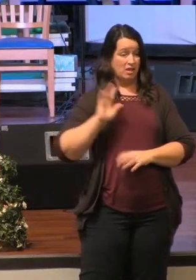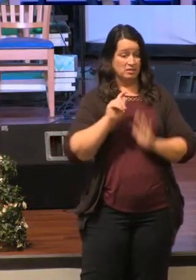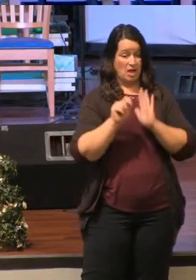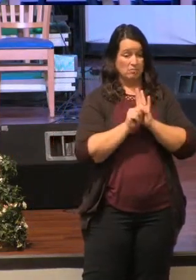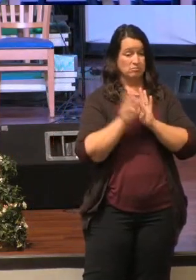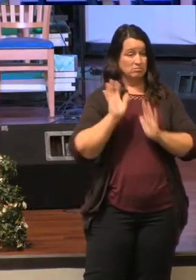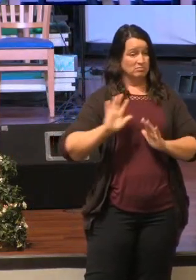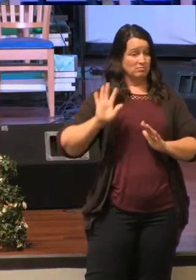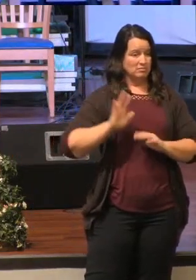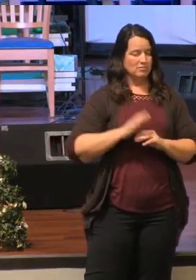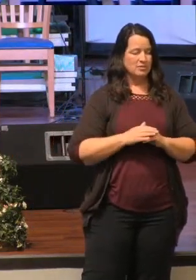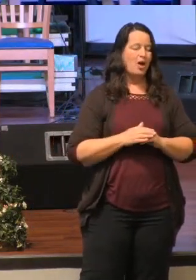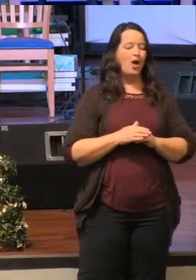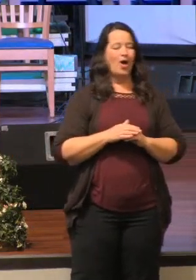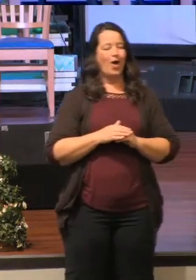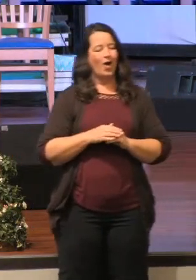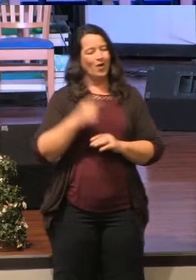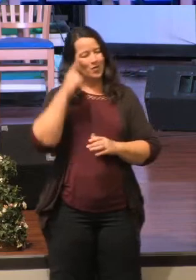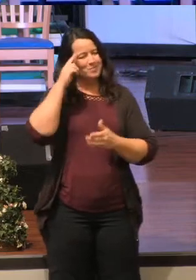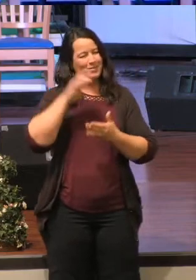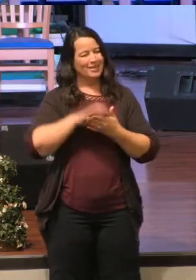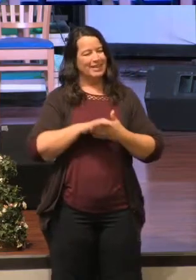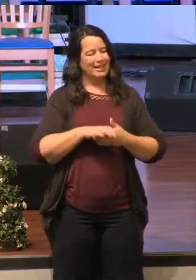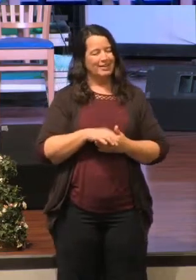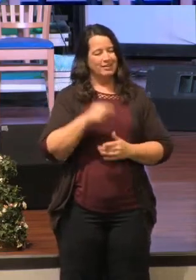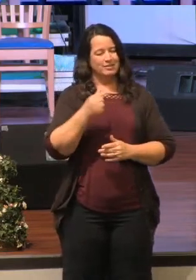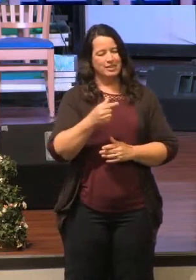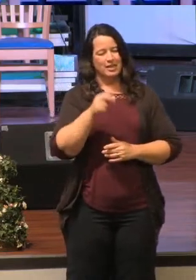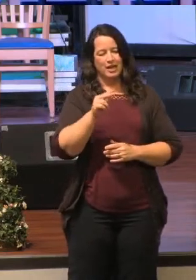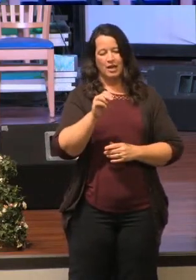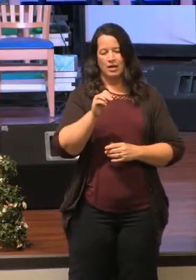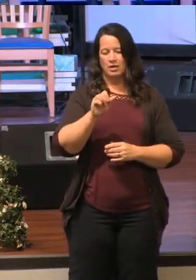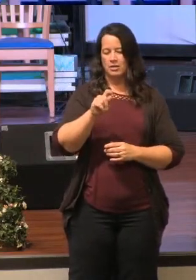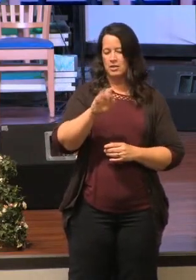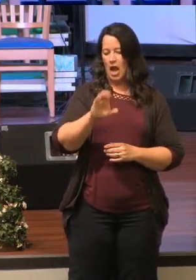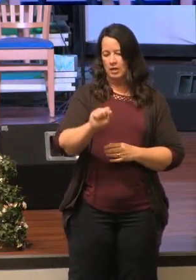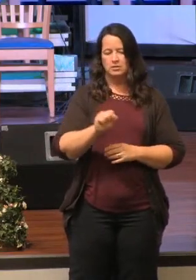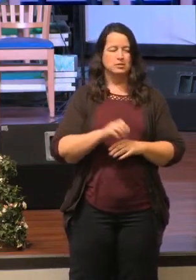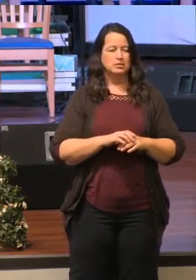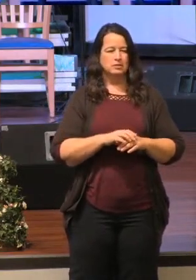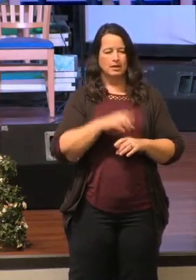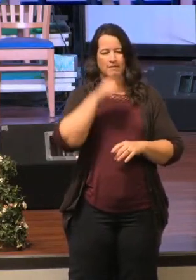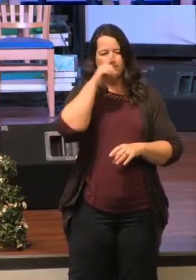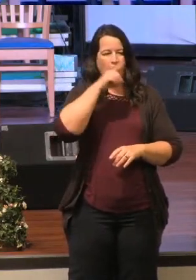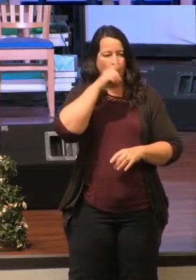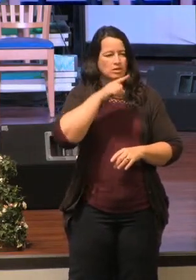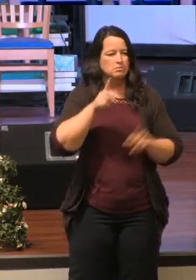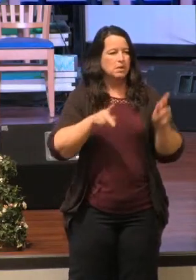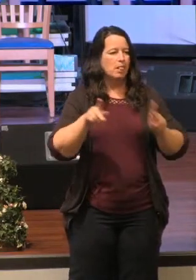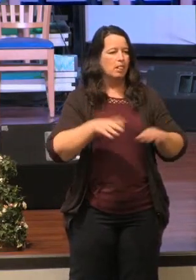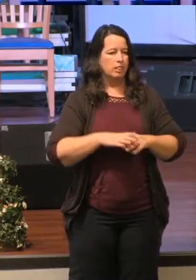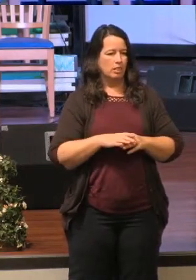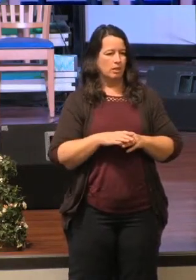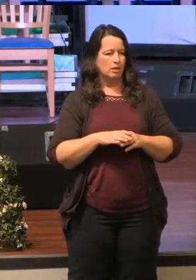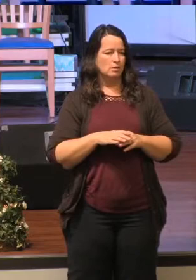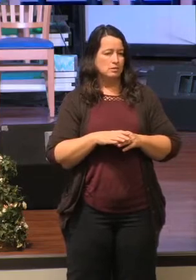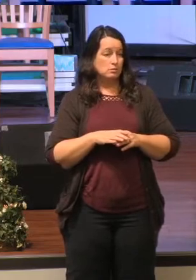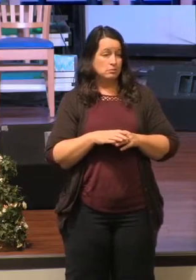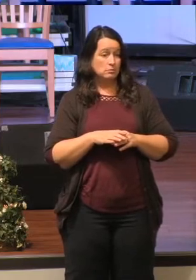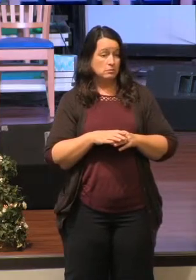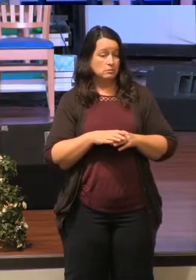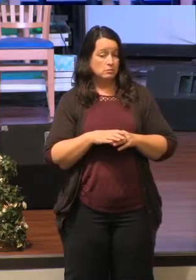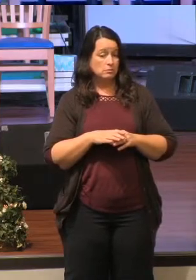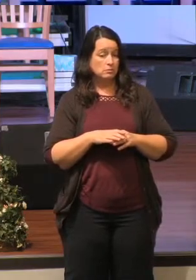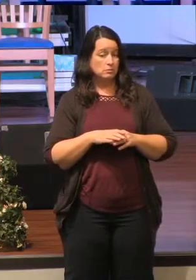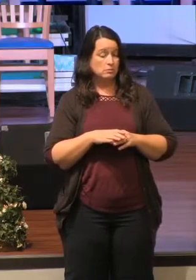Oh, we've got this special revelation. You know, there's a difference between spiritual things and matter. Matter's evil, including your